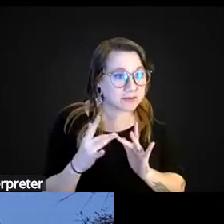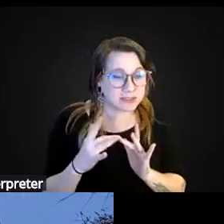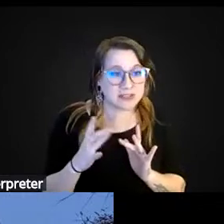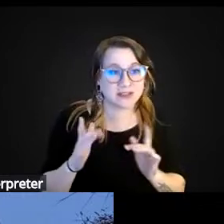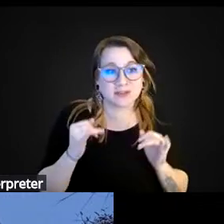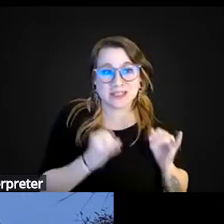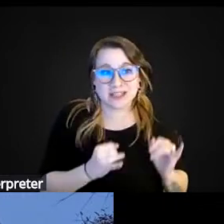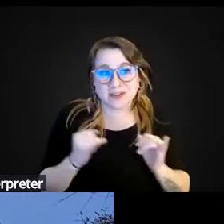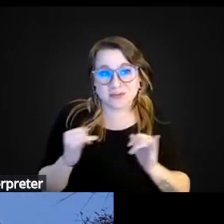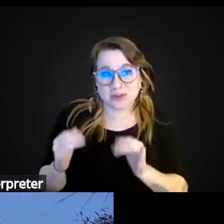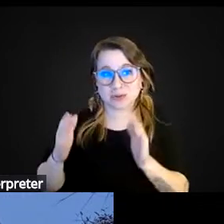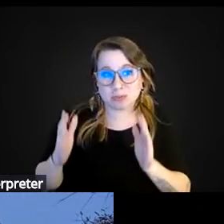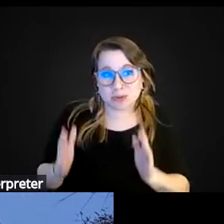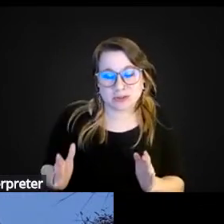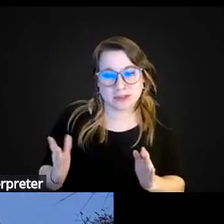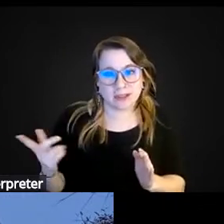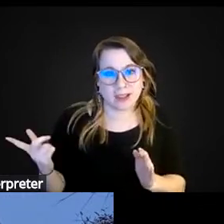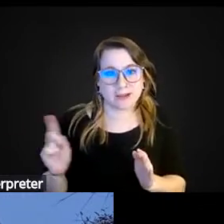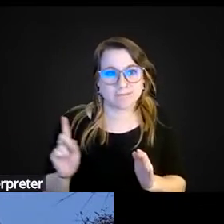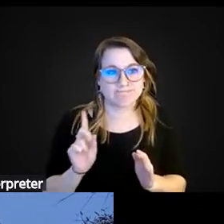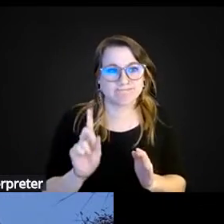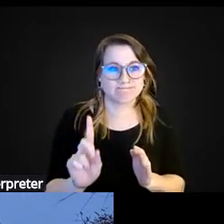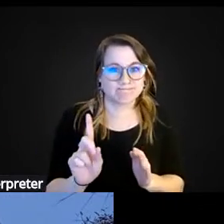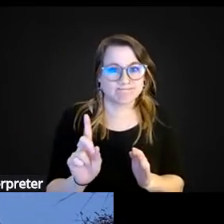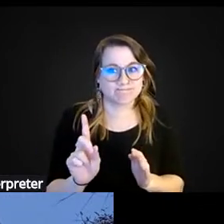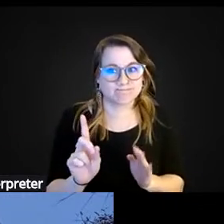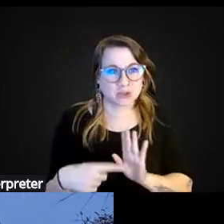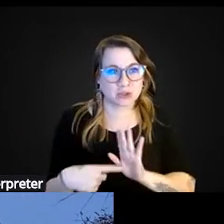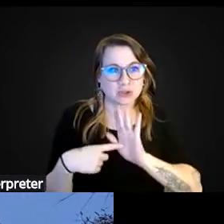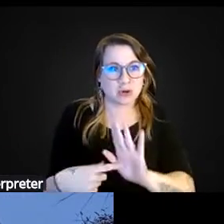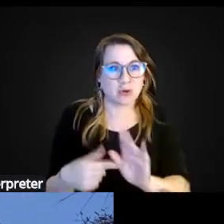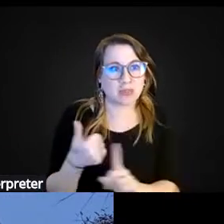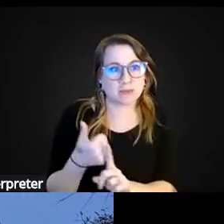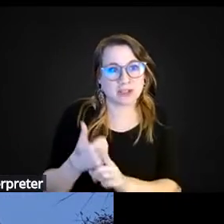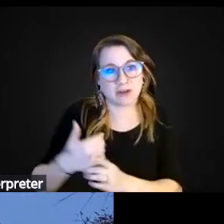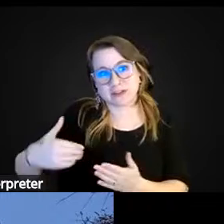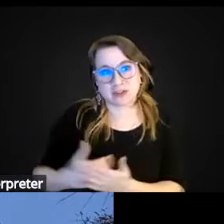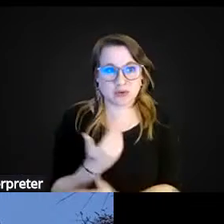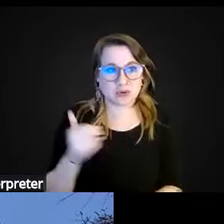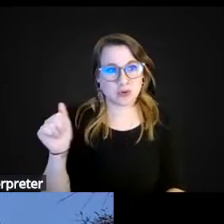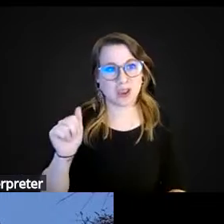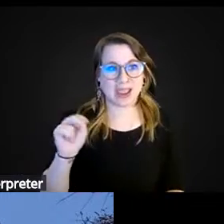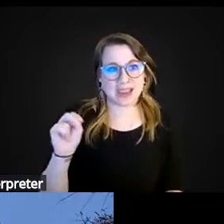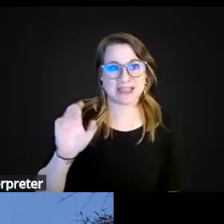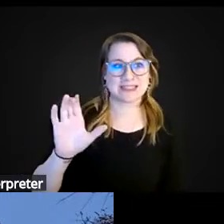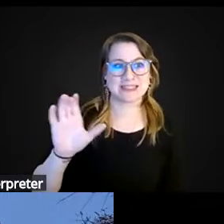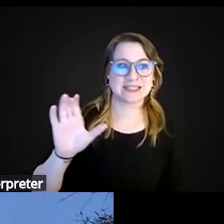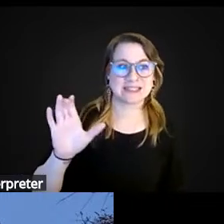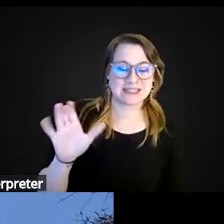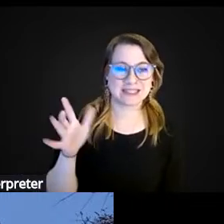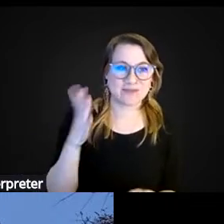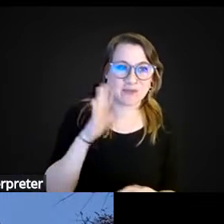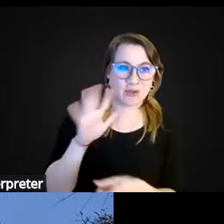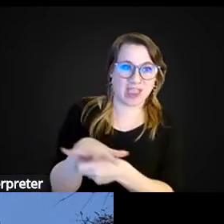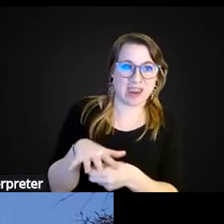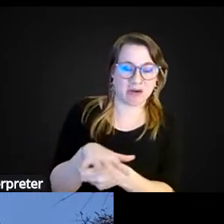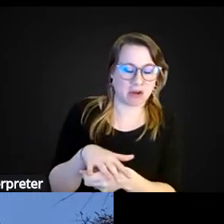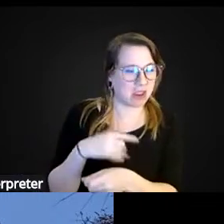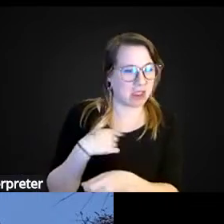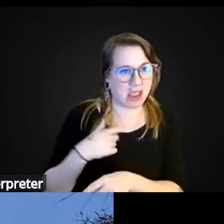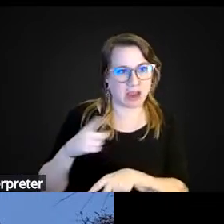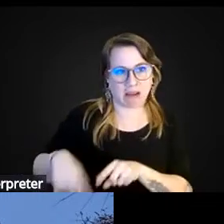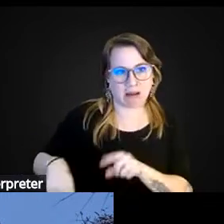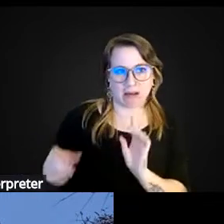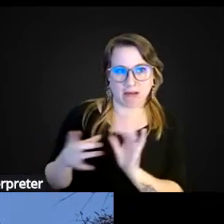that presented themselves to them as the new ANC commissioner for the area. I cannot say that they